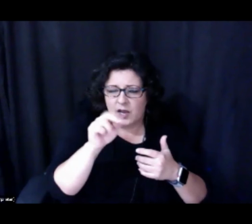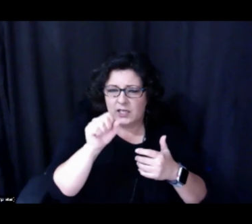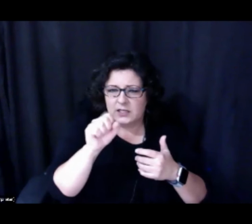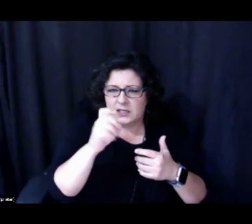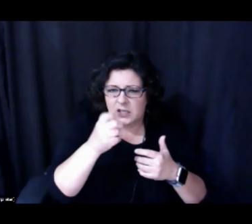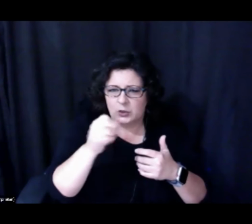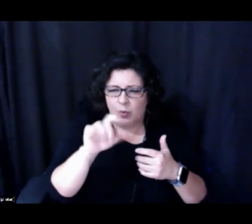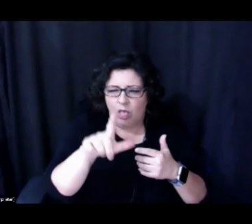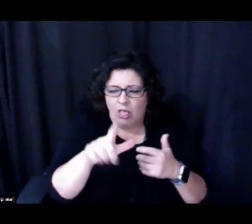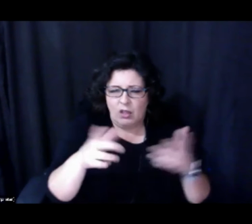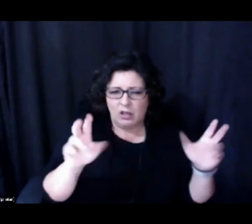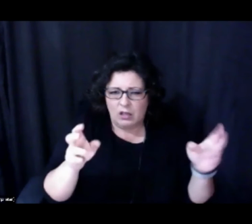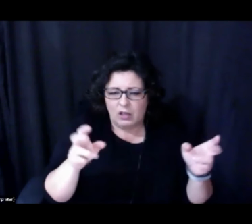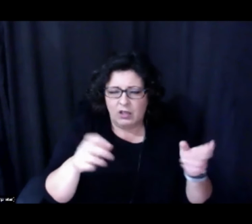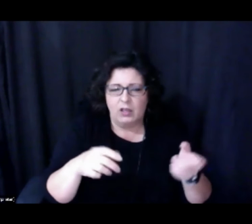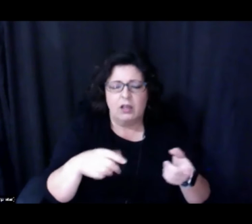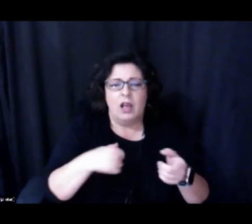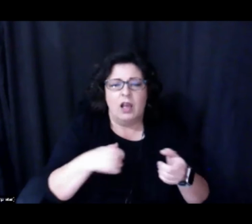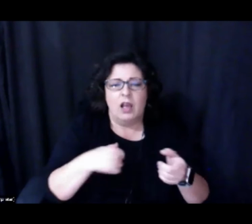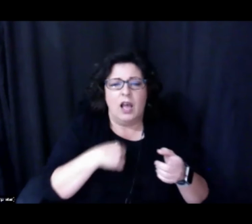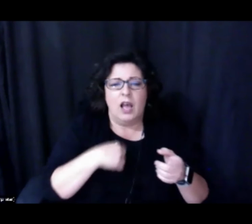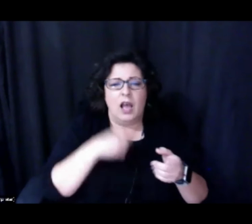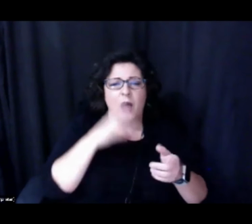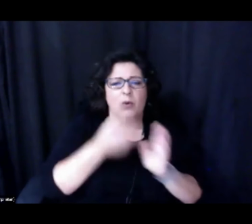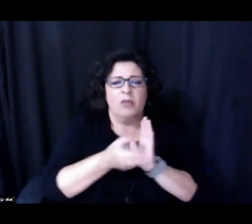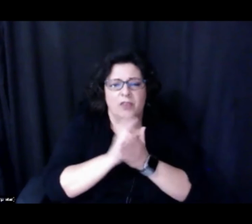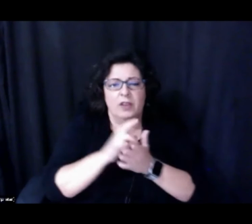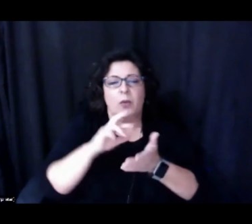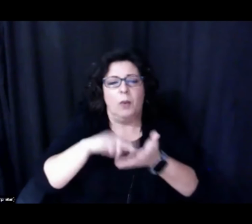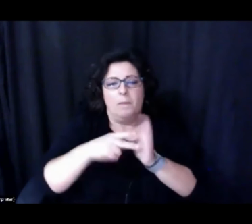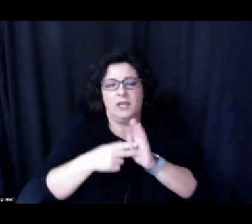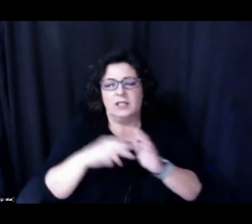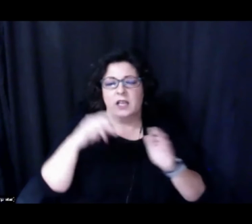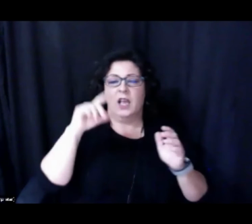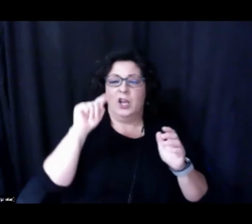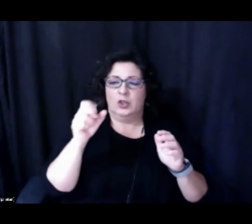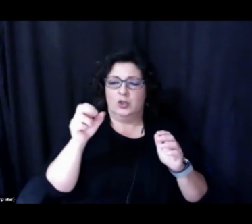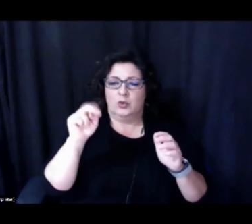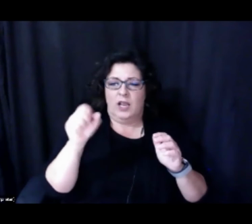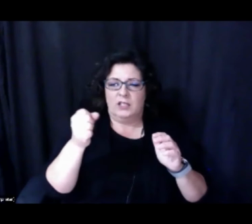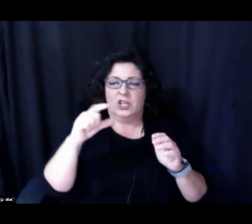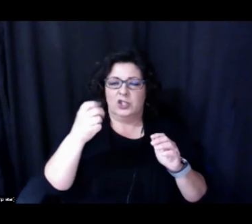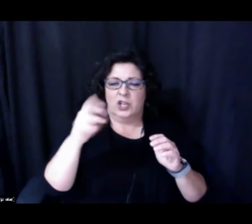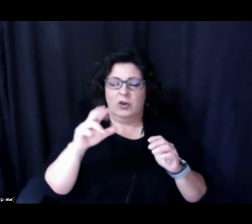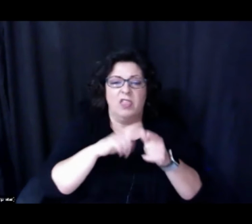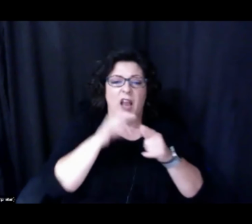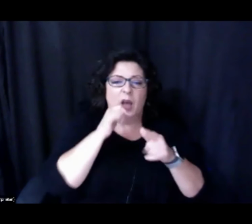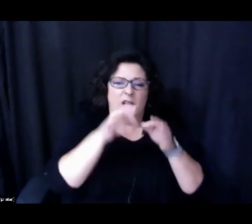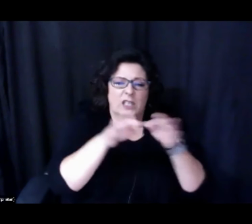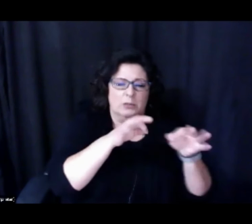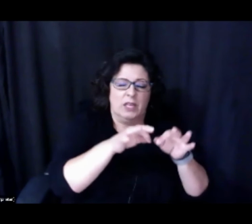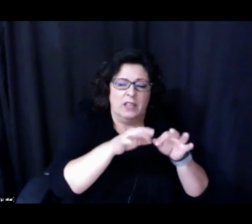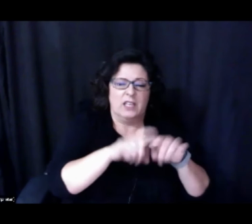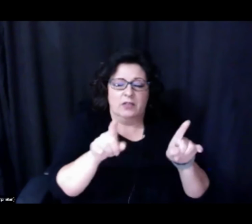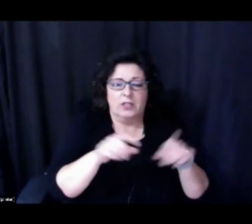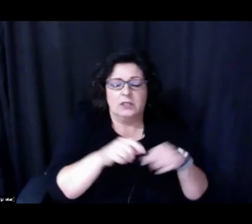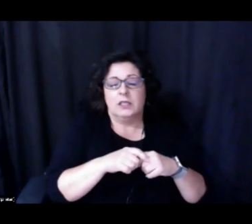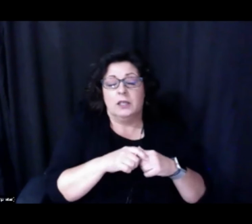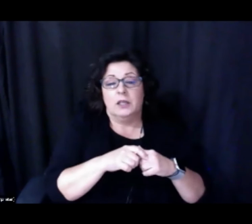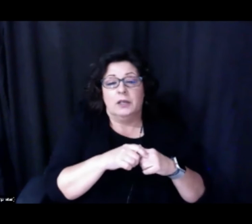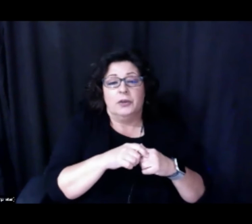So I'll just review what transgender means in general, and then I'll explain the difference between transsexual and transgender.